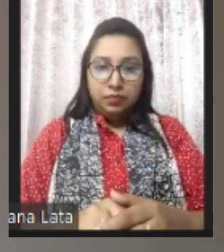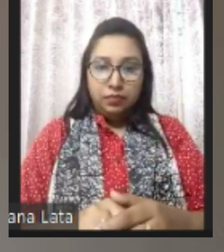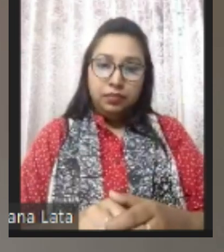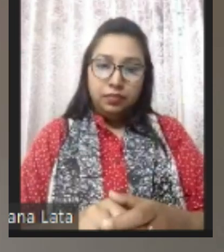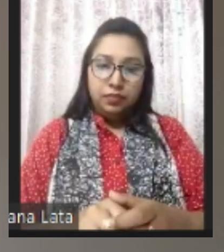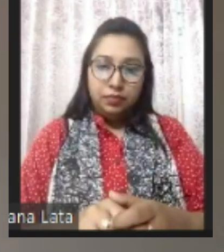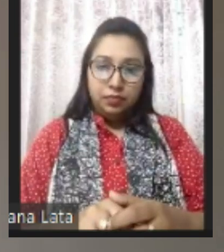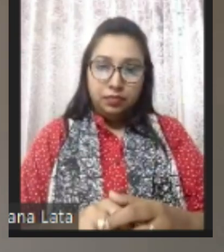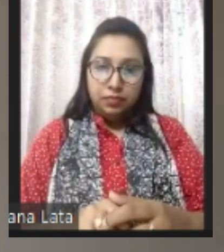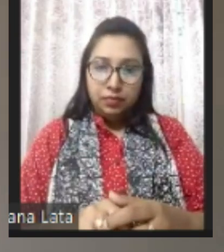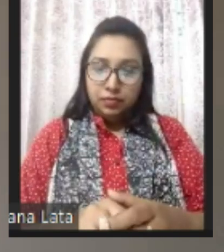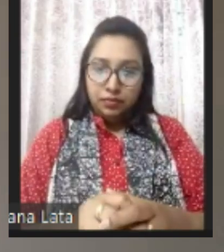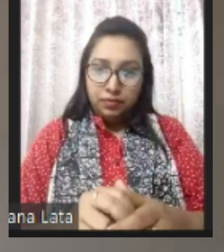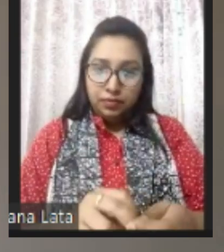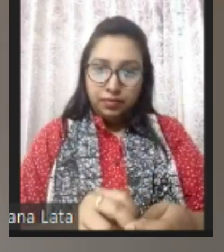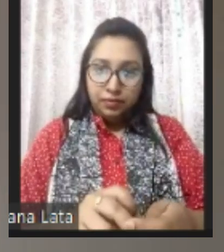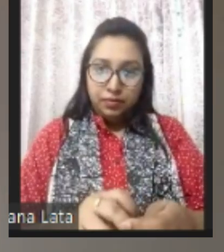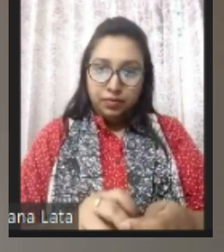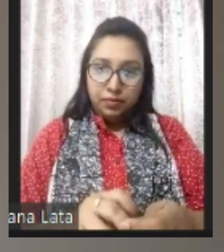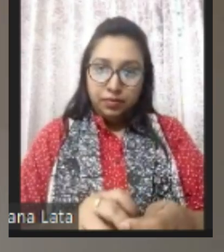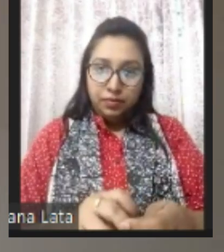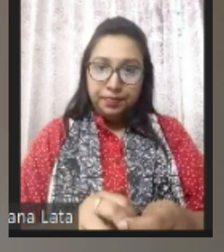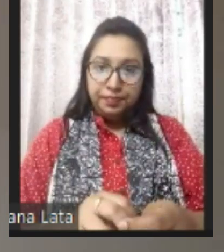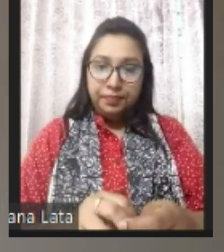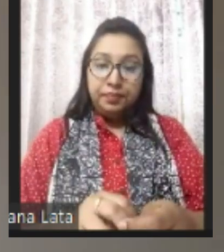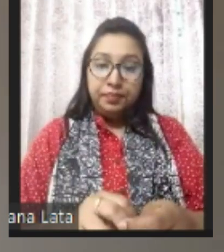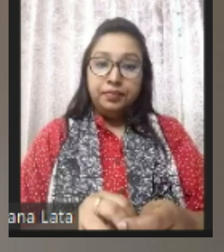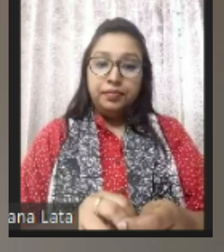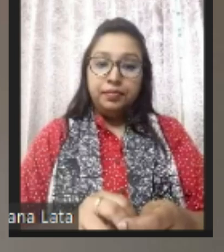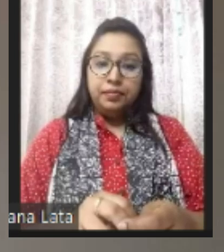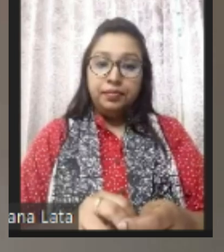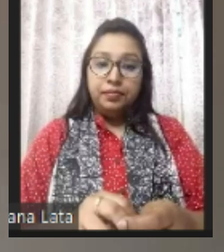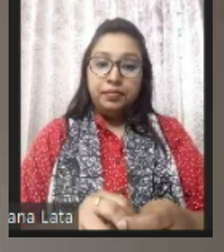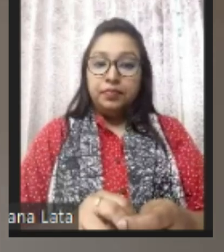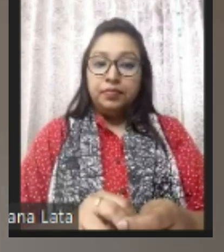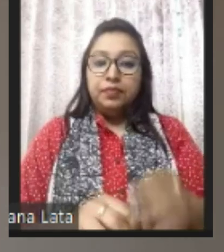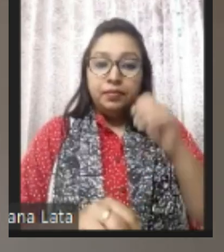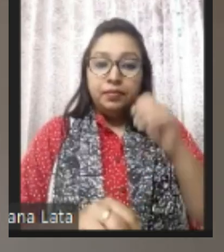and that's something we need to consider